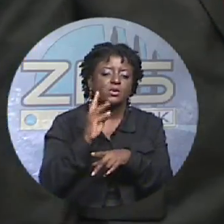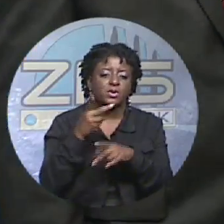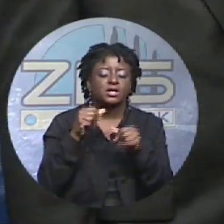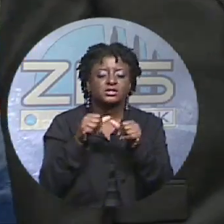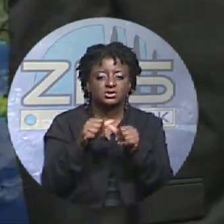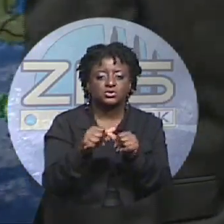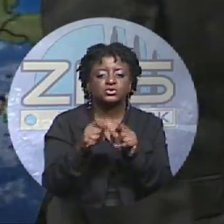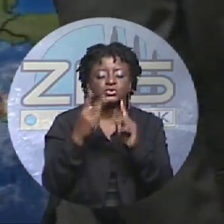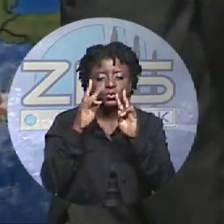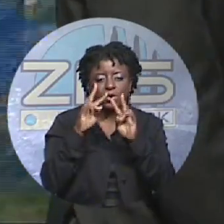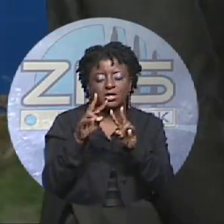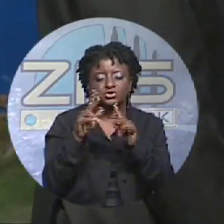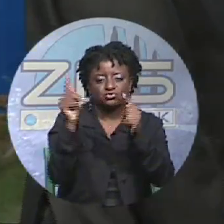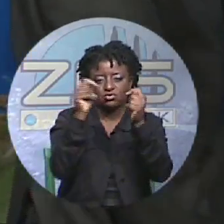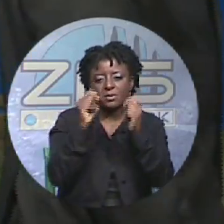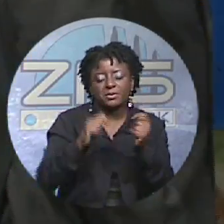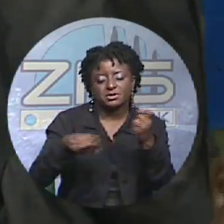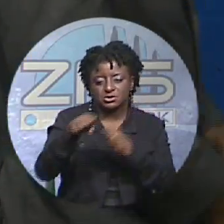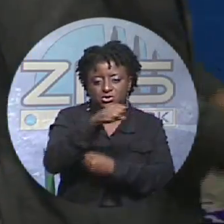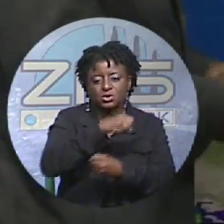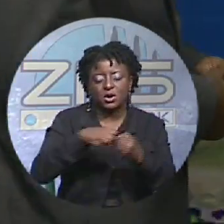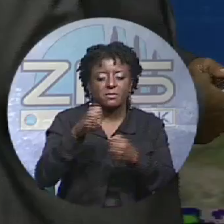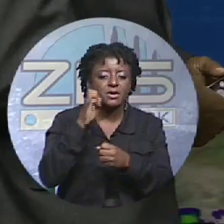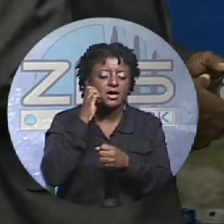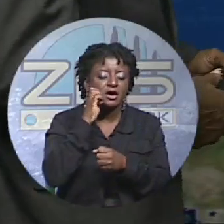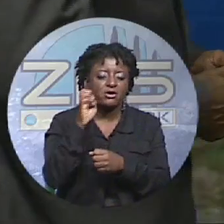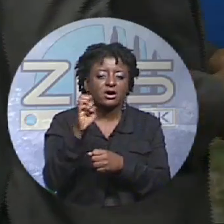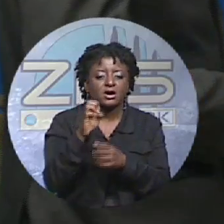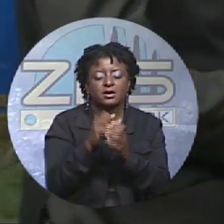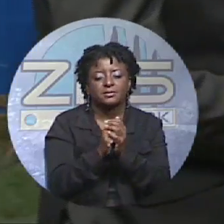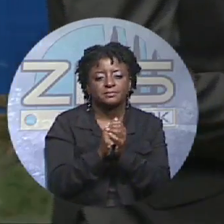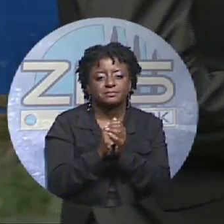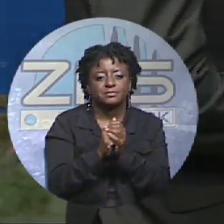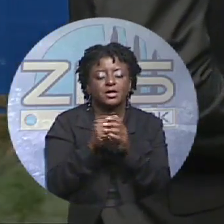is Tropical Storm Erika. Taking a look at the 5 p.m. coordinates,